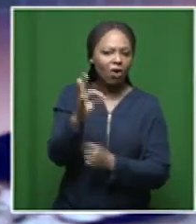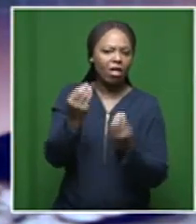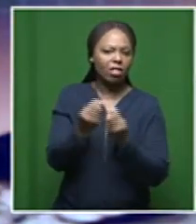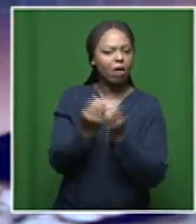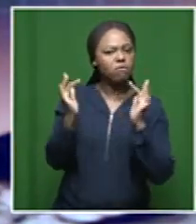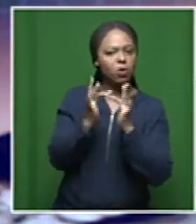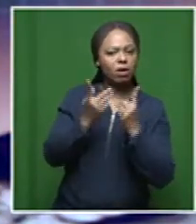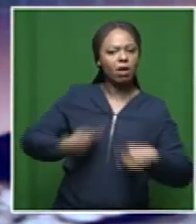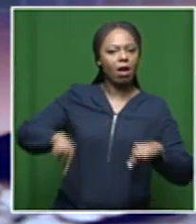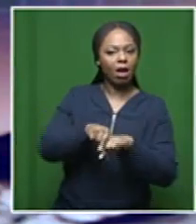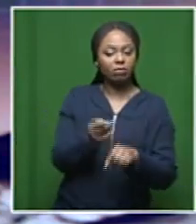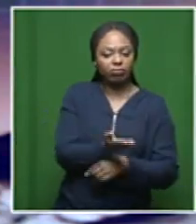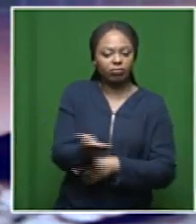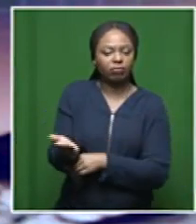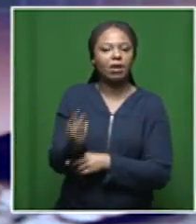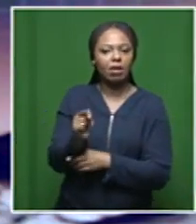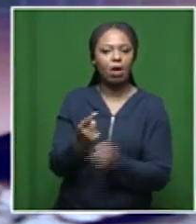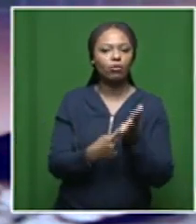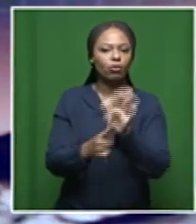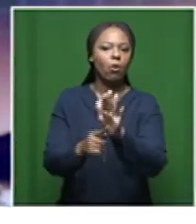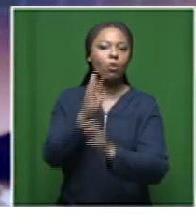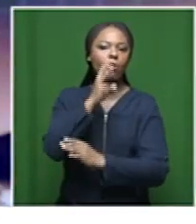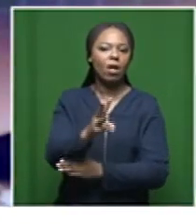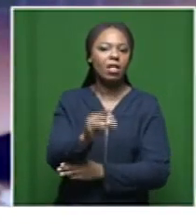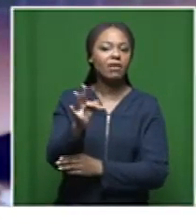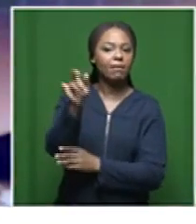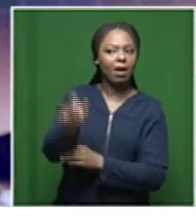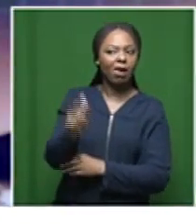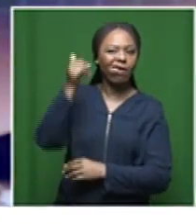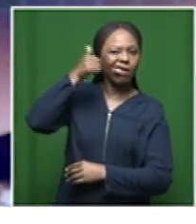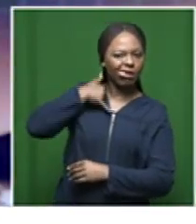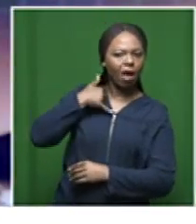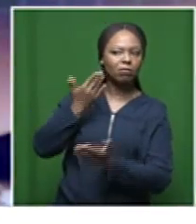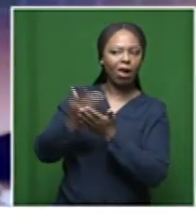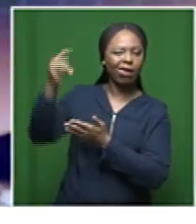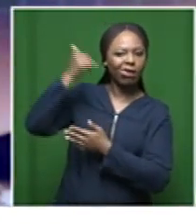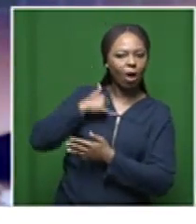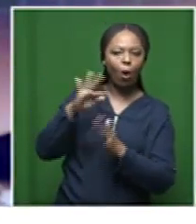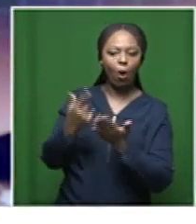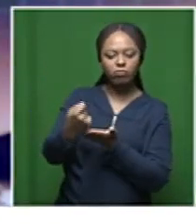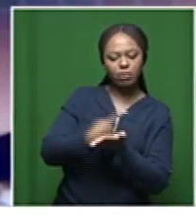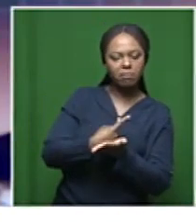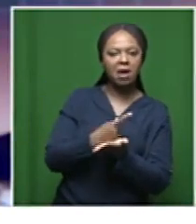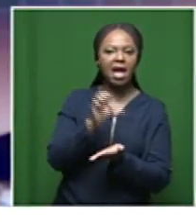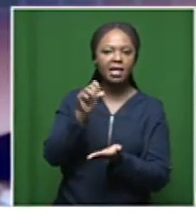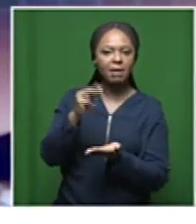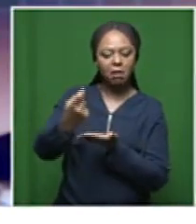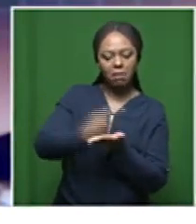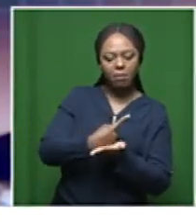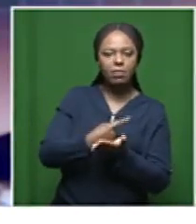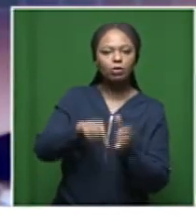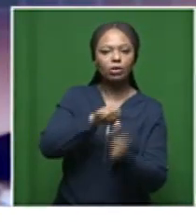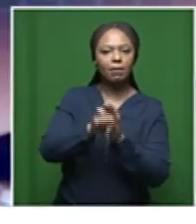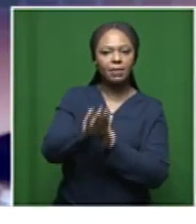us. Our contact details will be on the screen soon. If you're someone that's on their phone and ready to text away or send your message via social media, on Twitter